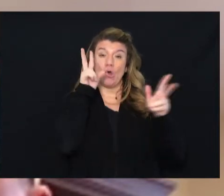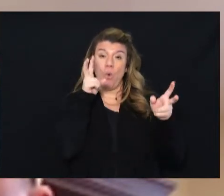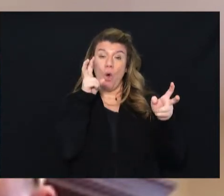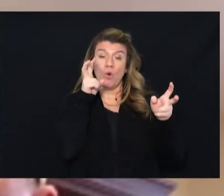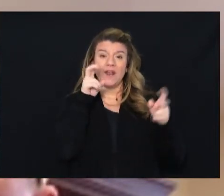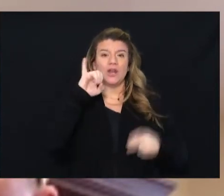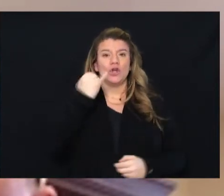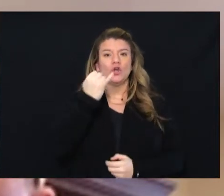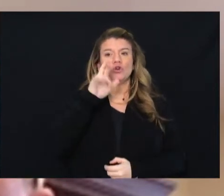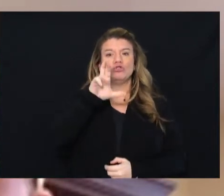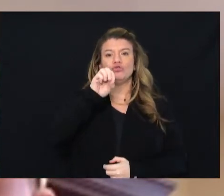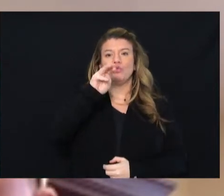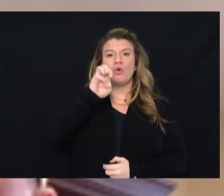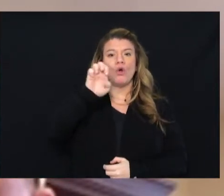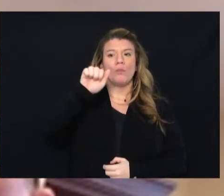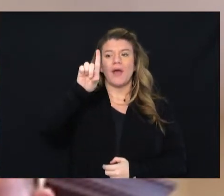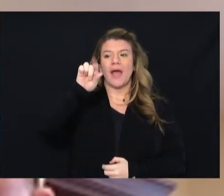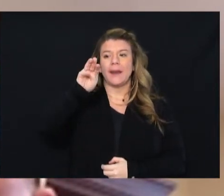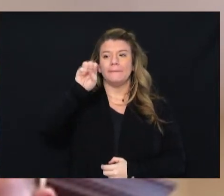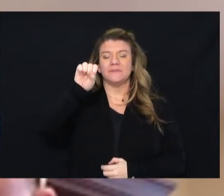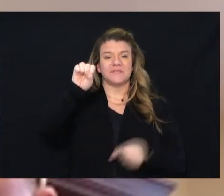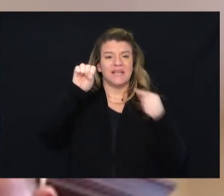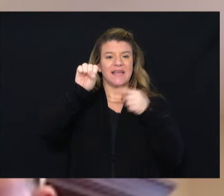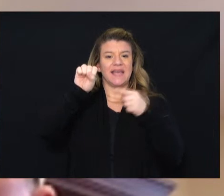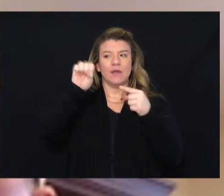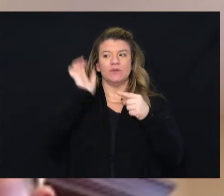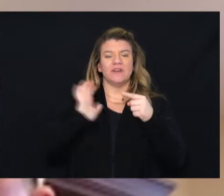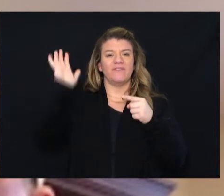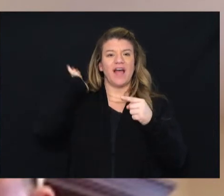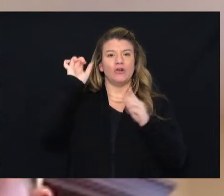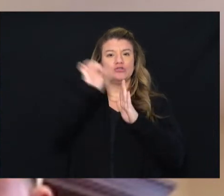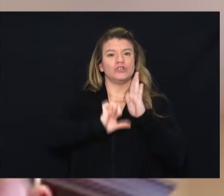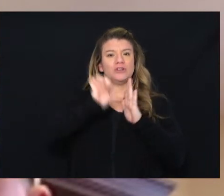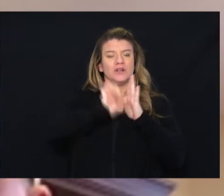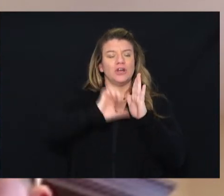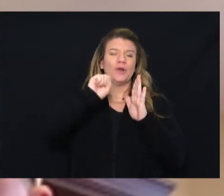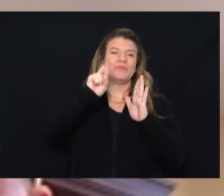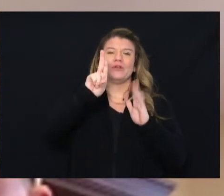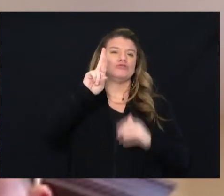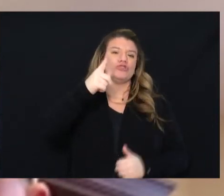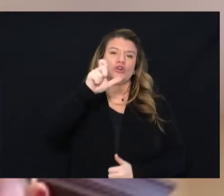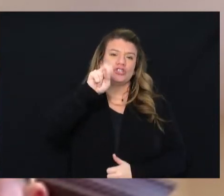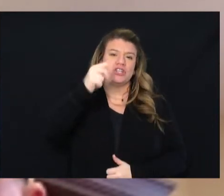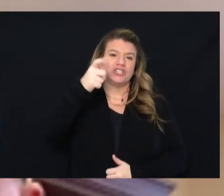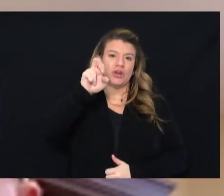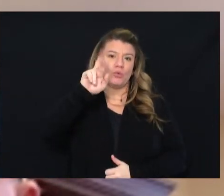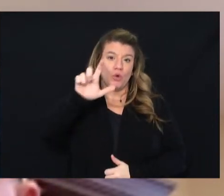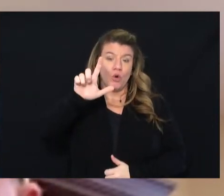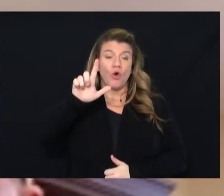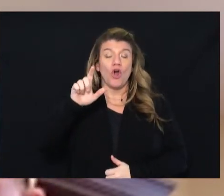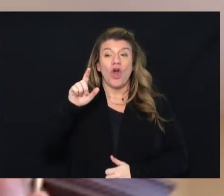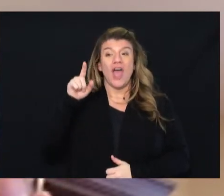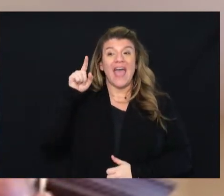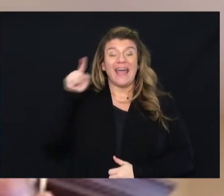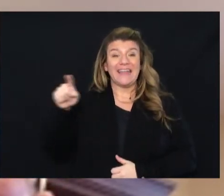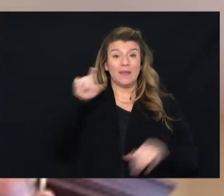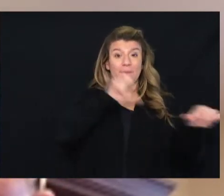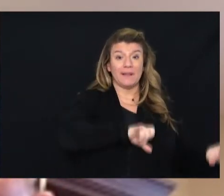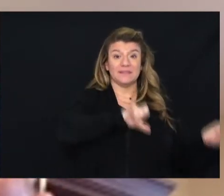Jerome Adams, a former Surgeon General, and he likened it to